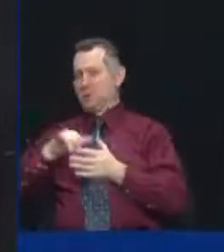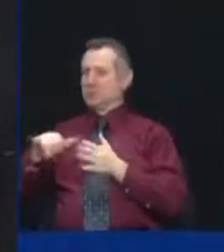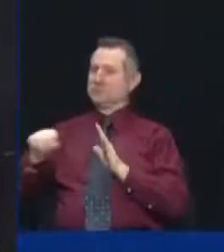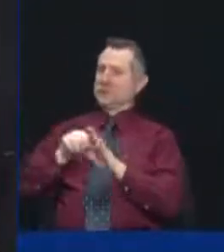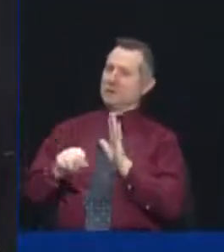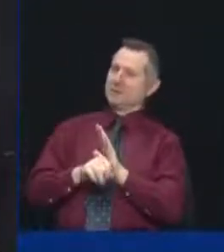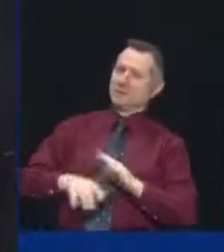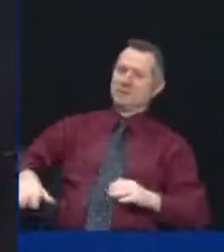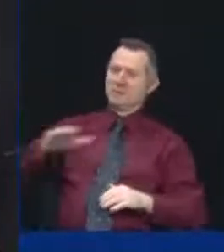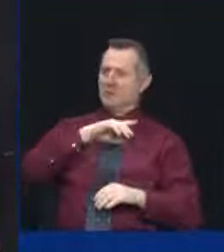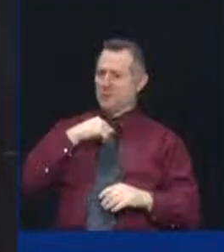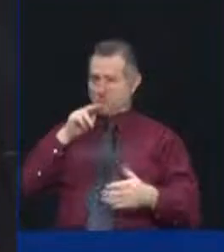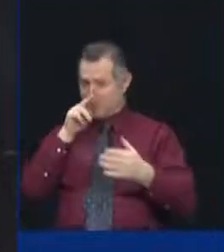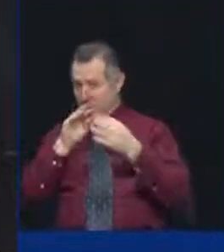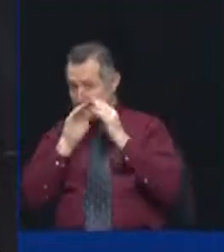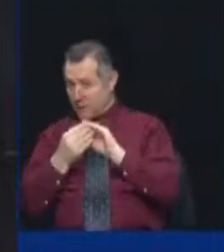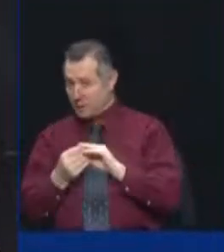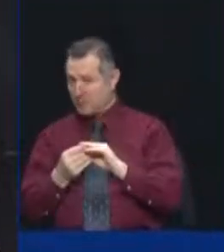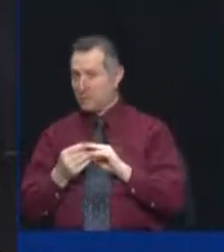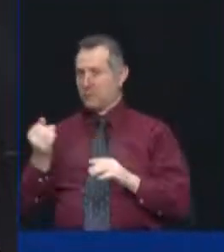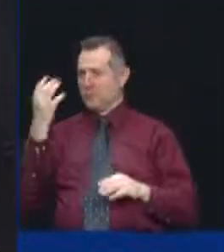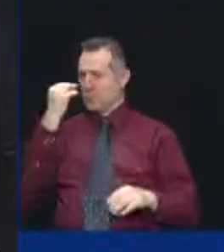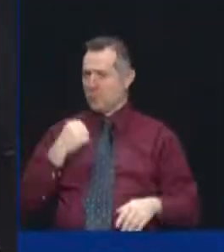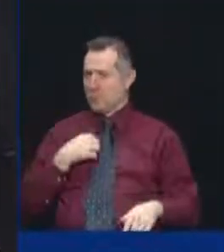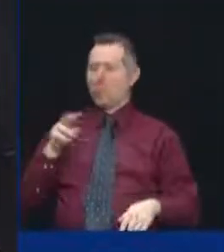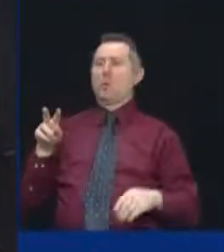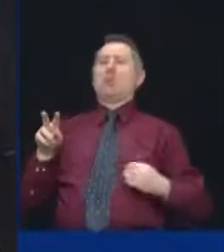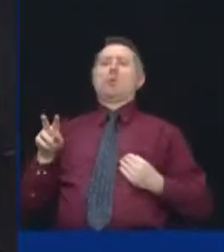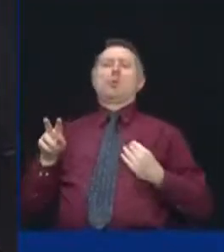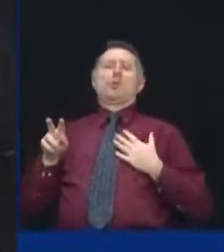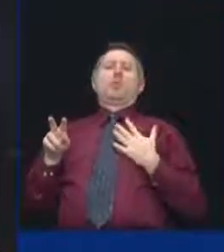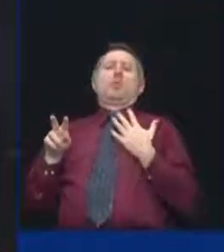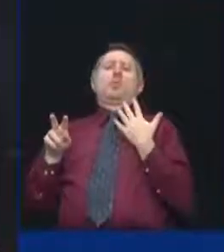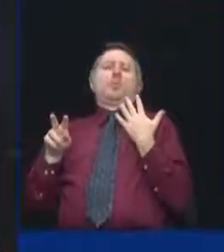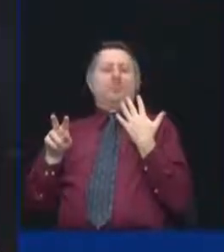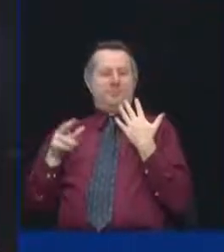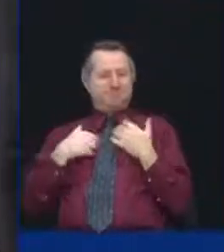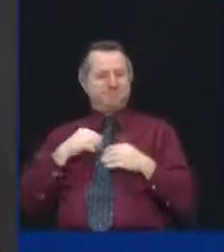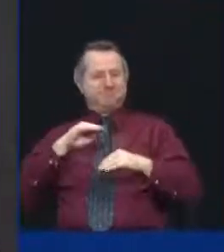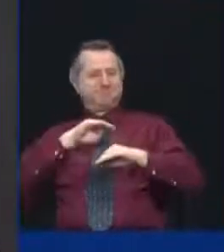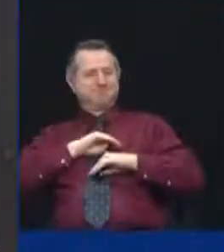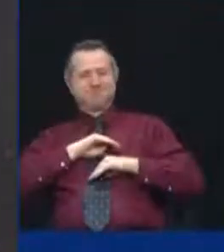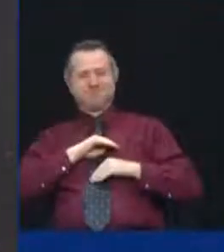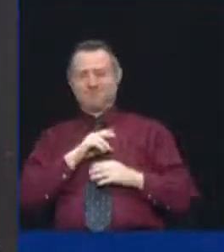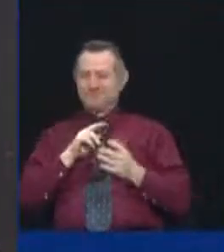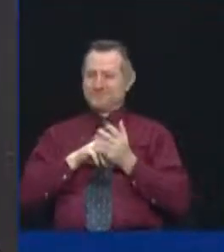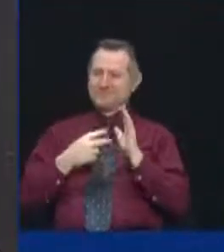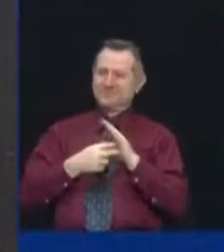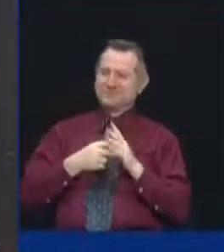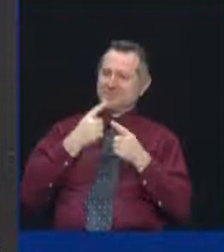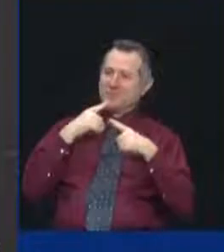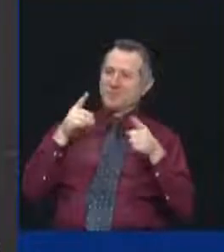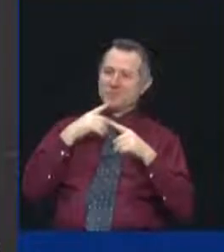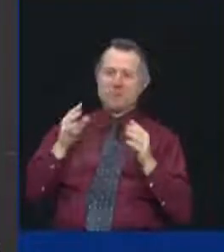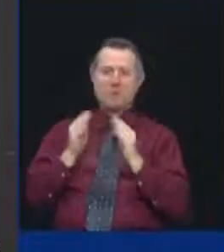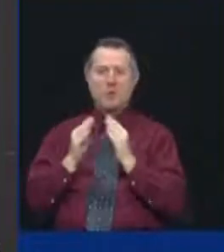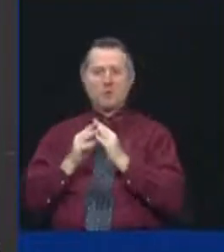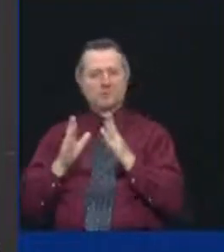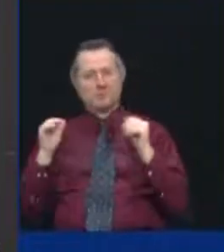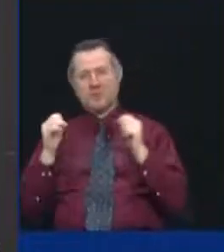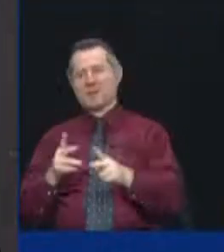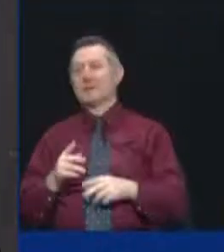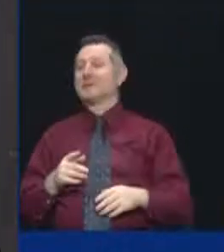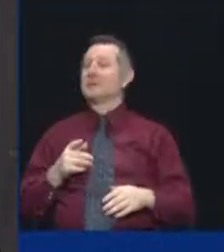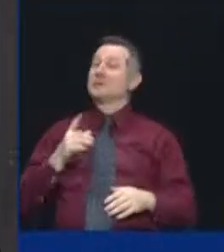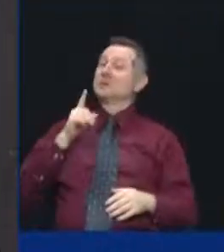was pleasing to us because it has led to some of these announcements, but more importantly, more fundamentally, it